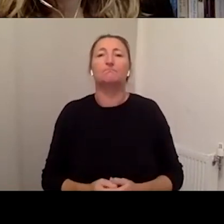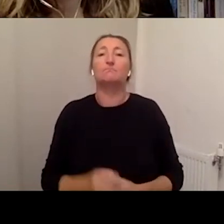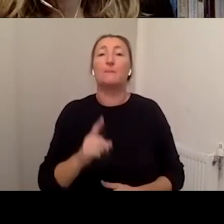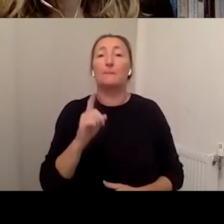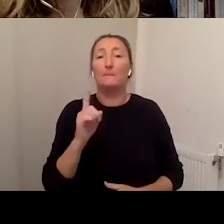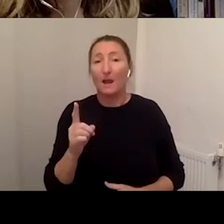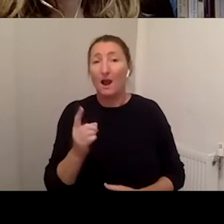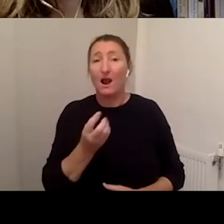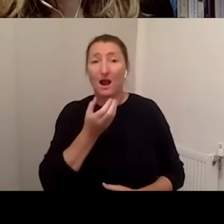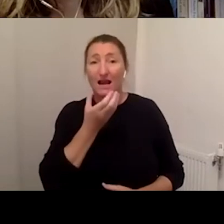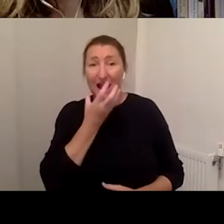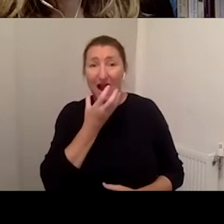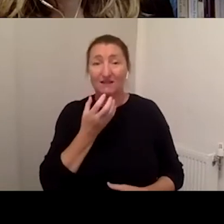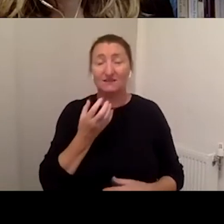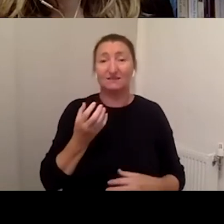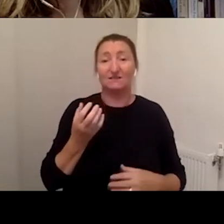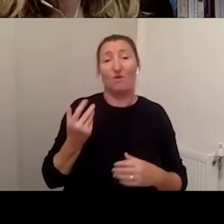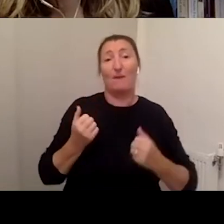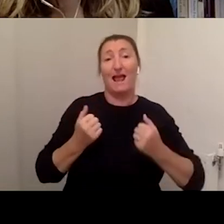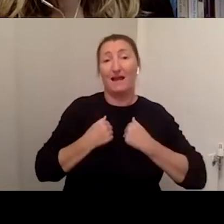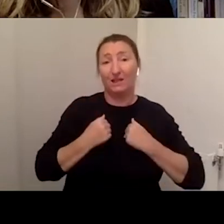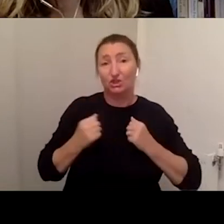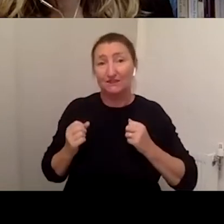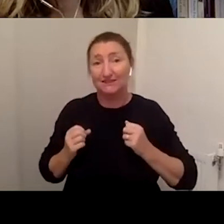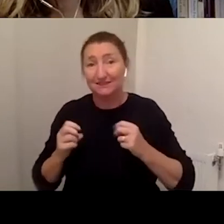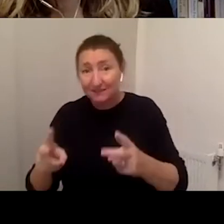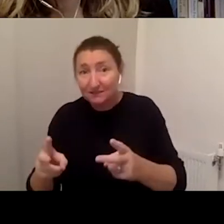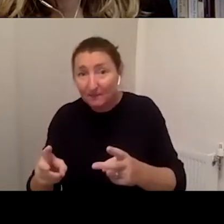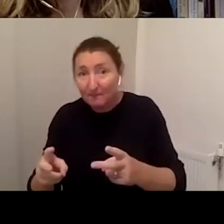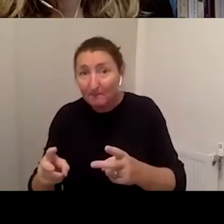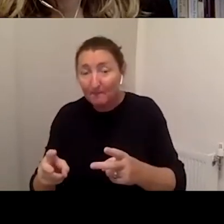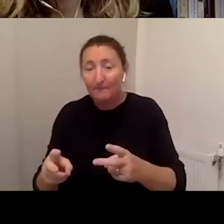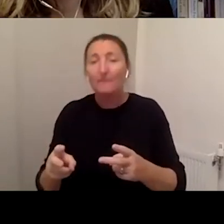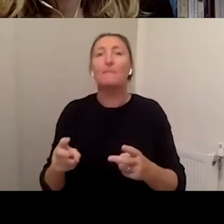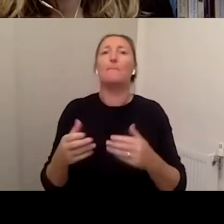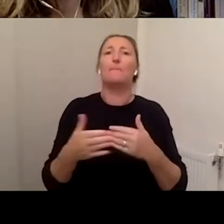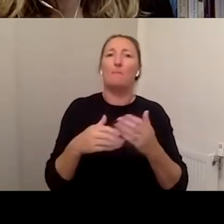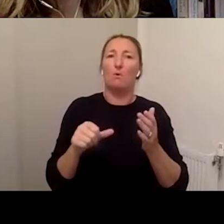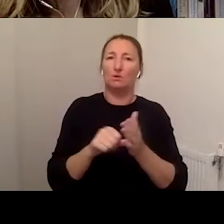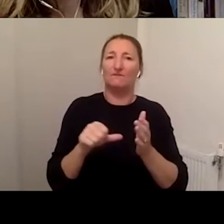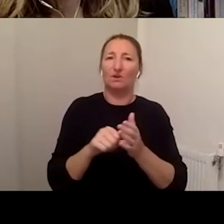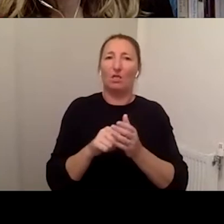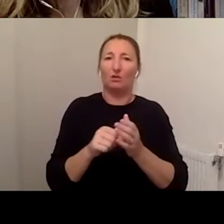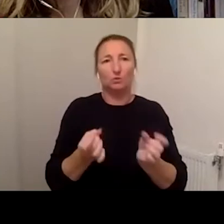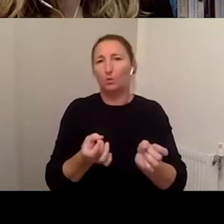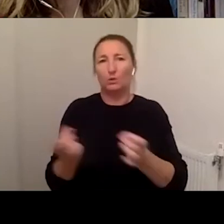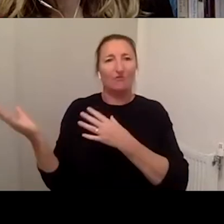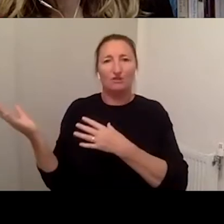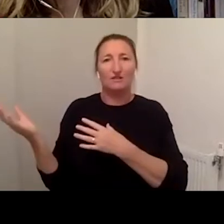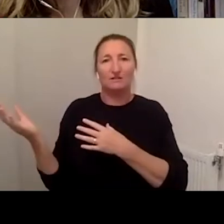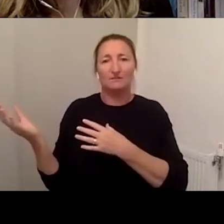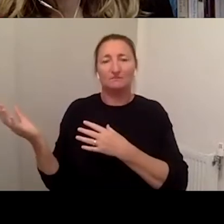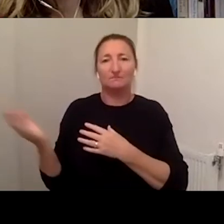from an energy systems point of view, it will be much harder than coal, right? It's